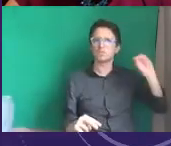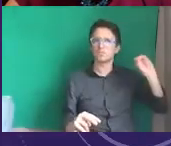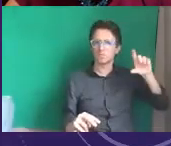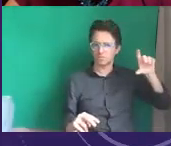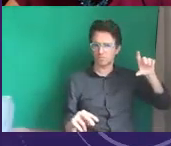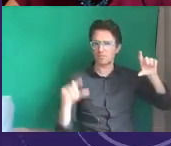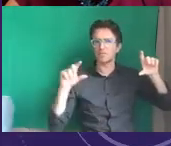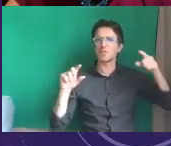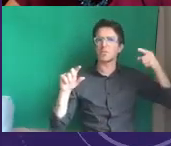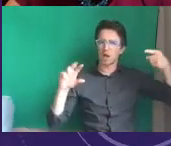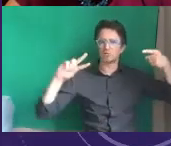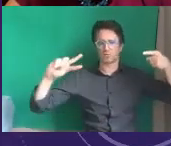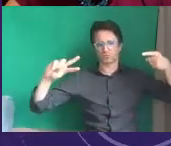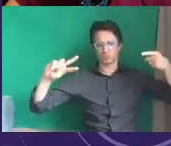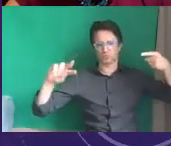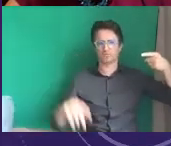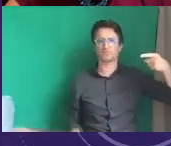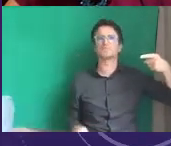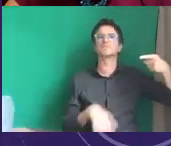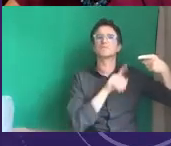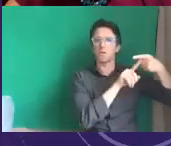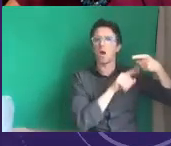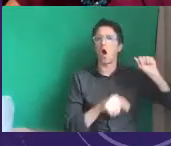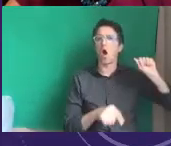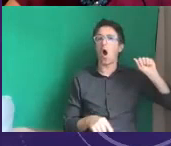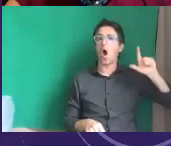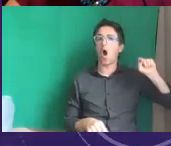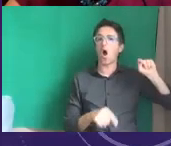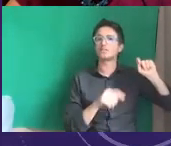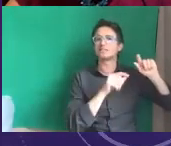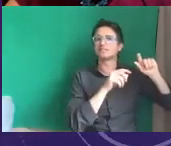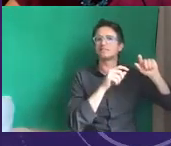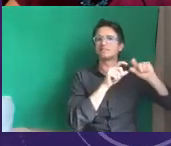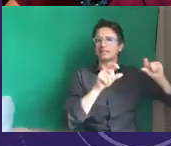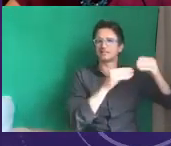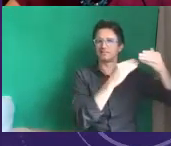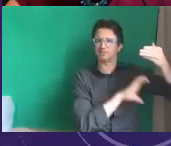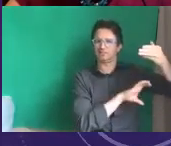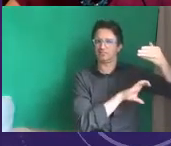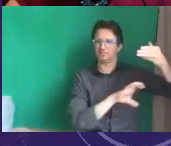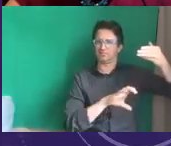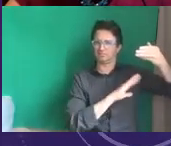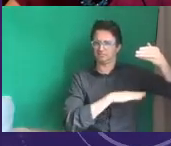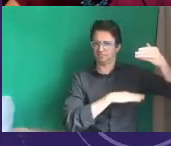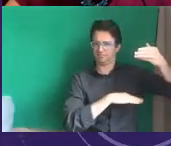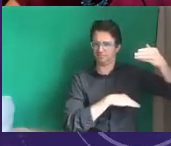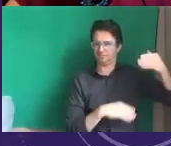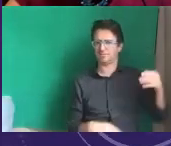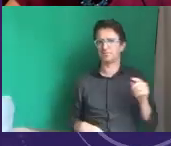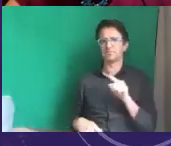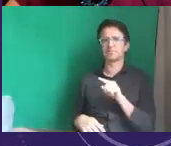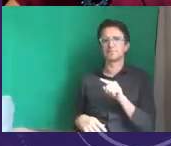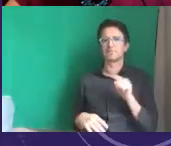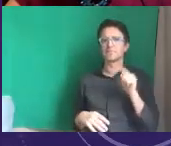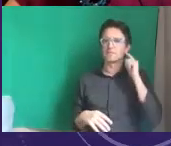reader can read the image description, and you can use the same language for an image description